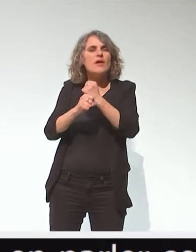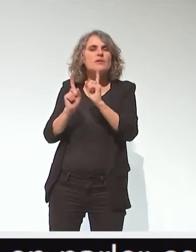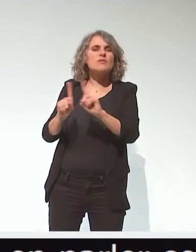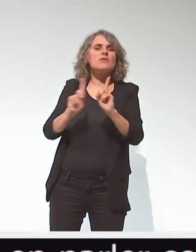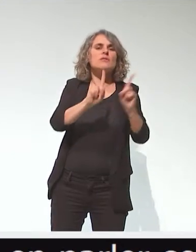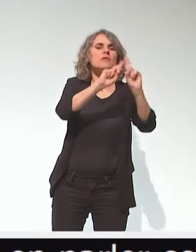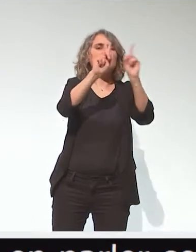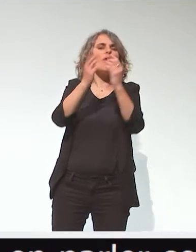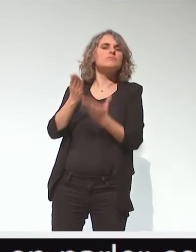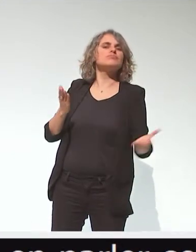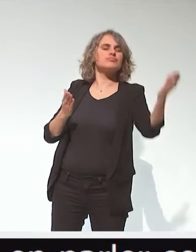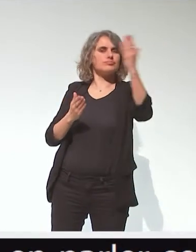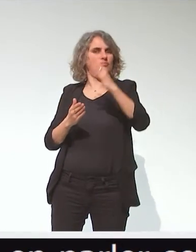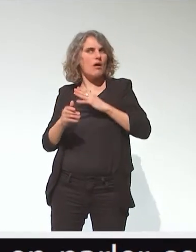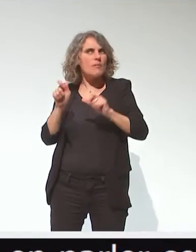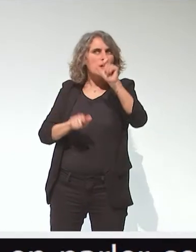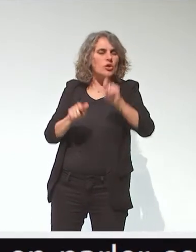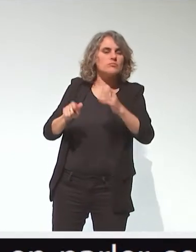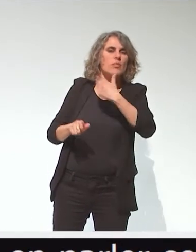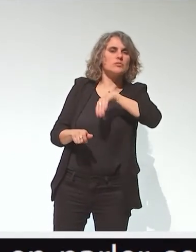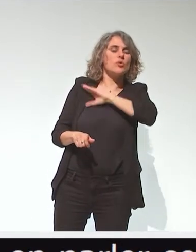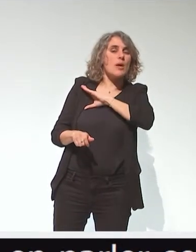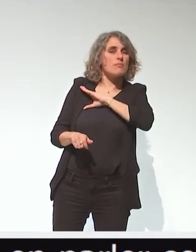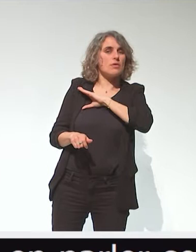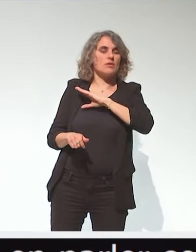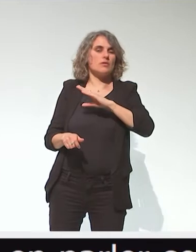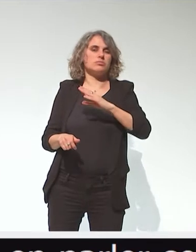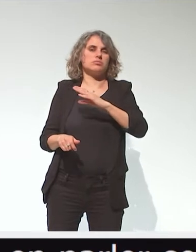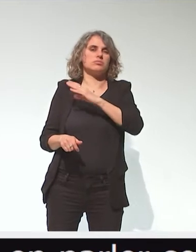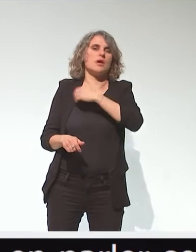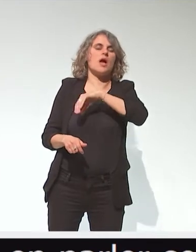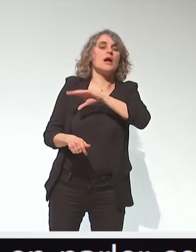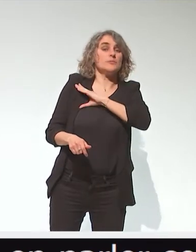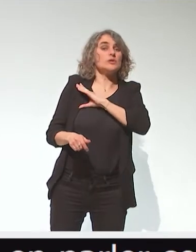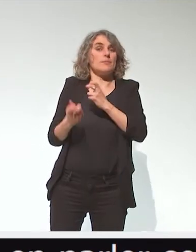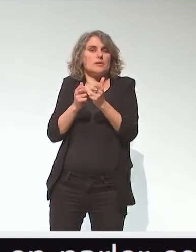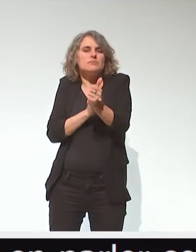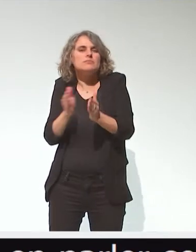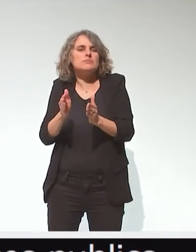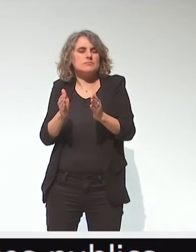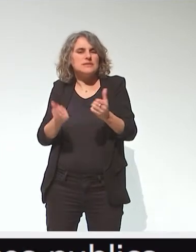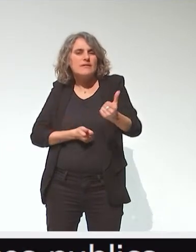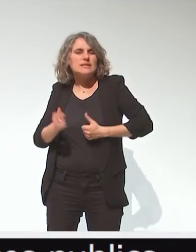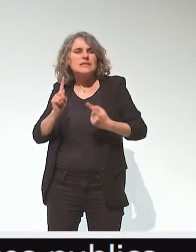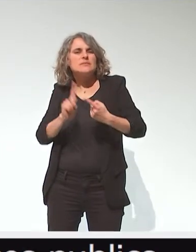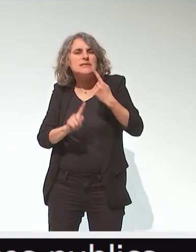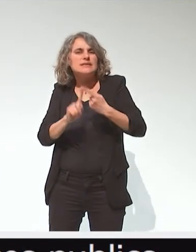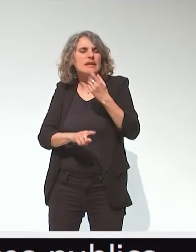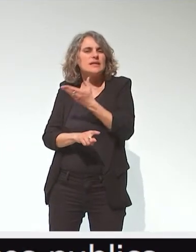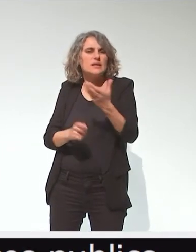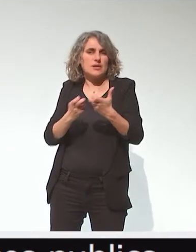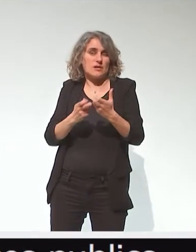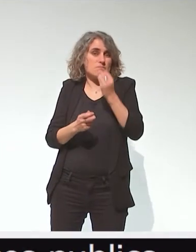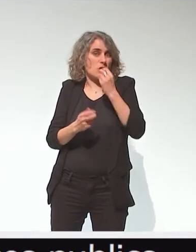In a few countries, you have even specific units. I think this is a good example to have specialized